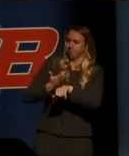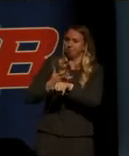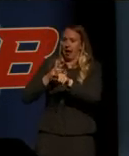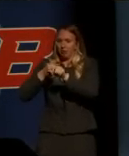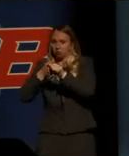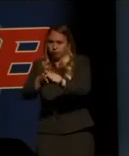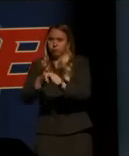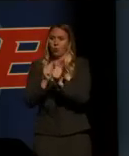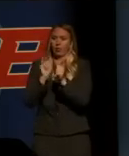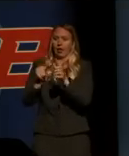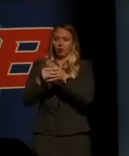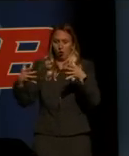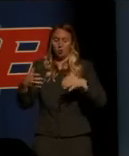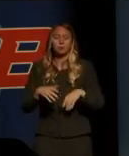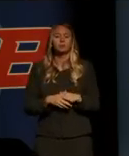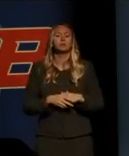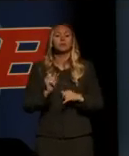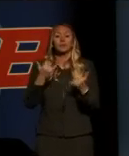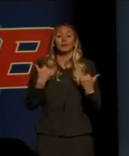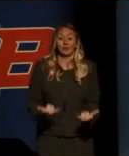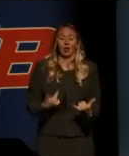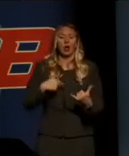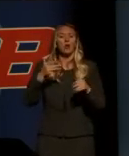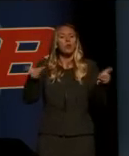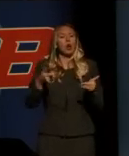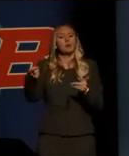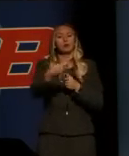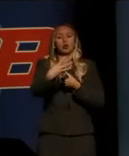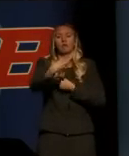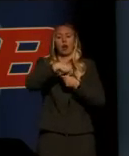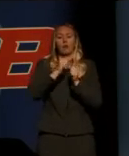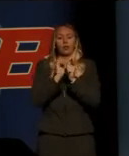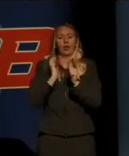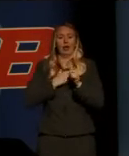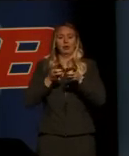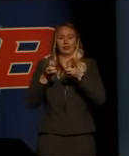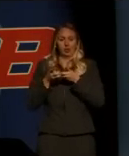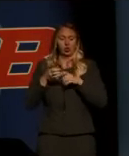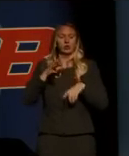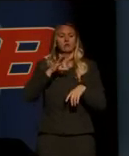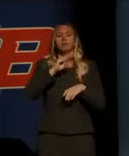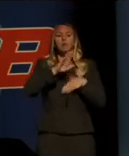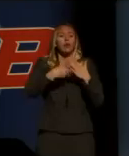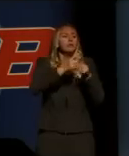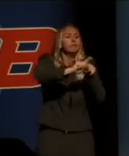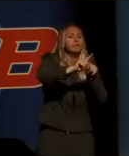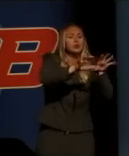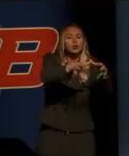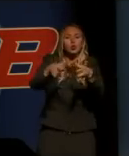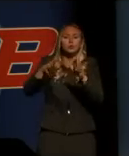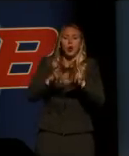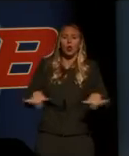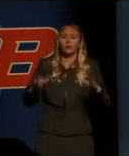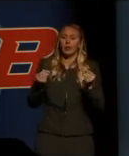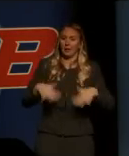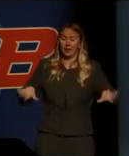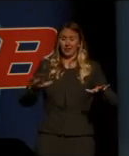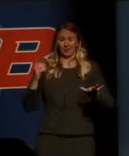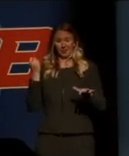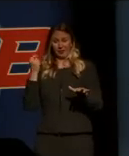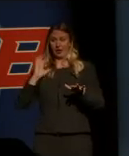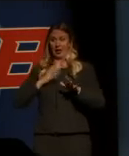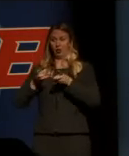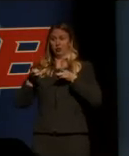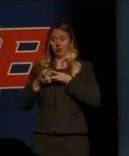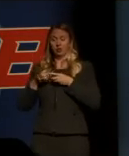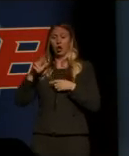that, I welcome you to engage with our division and all of the groups across campus that we work with. We have an open door policy on